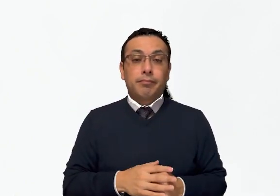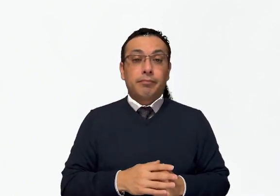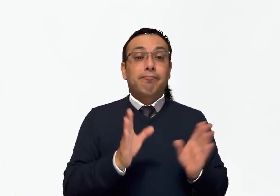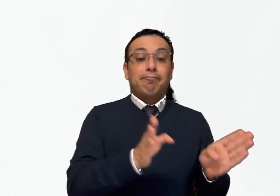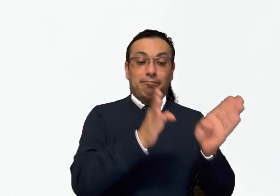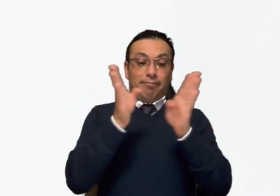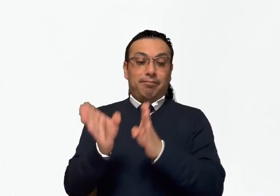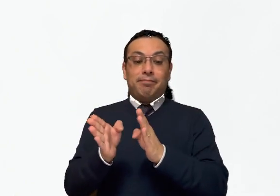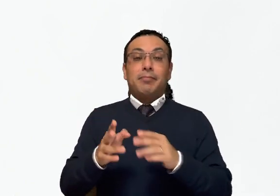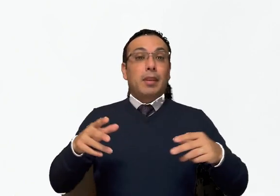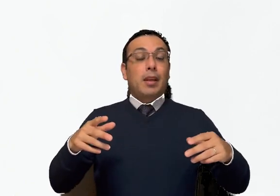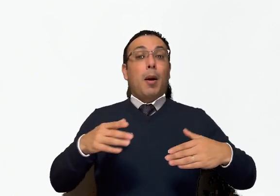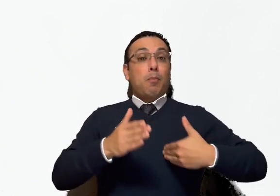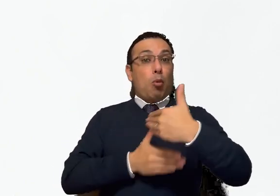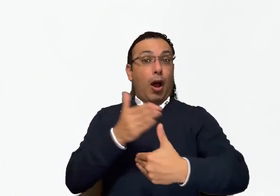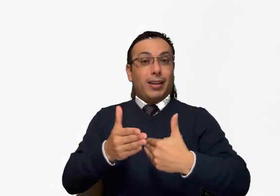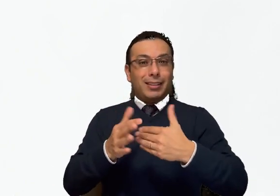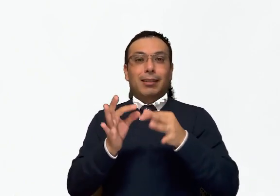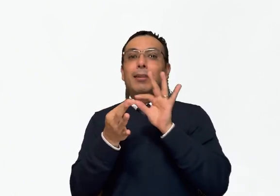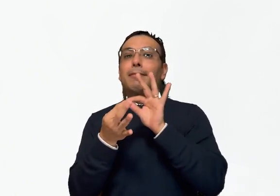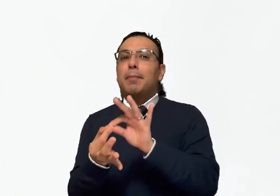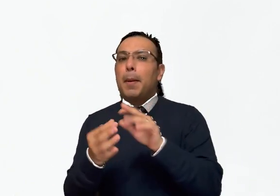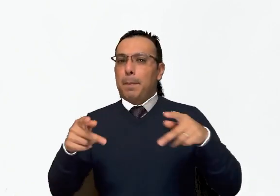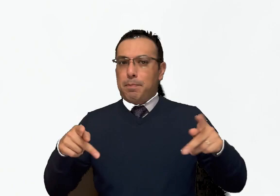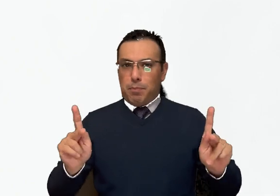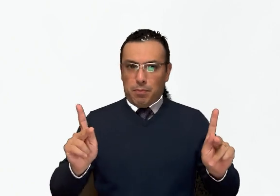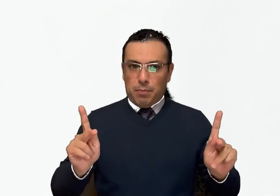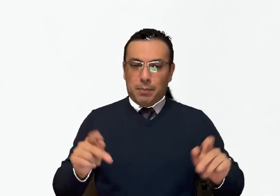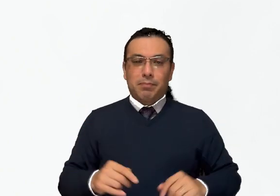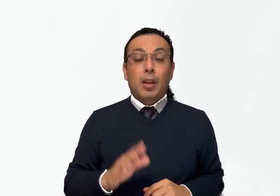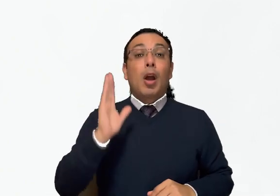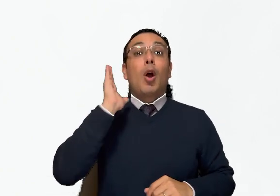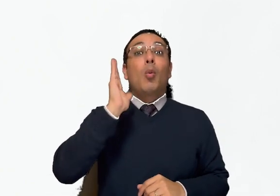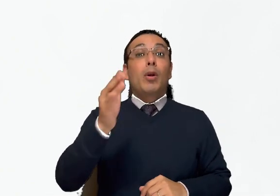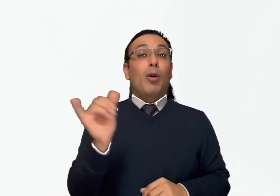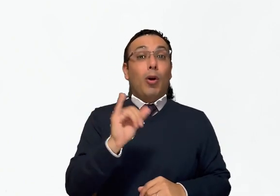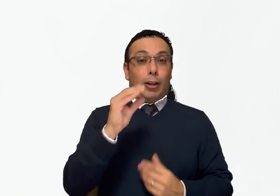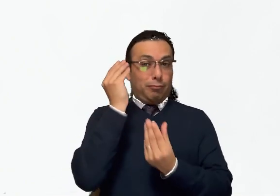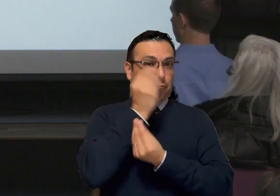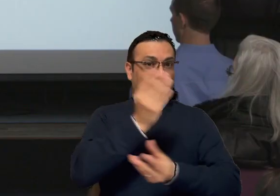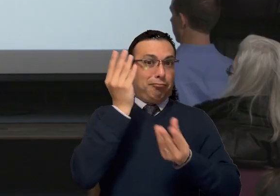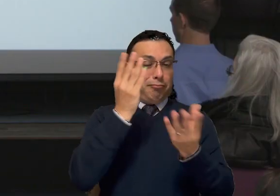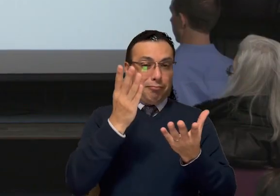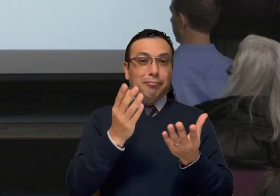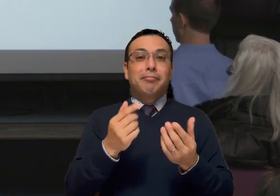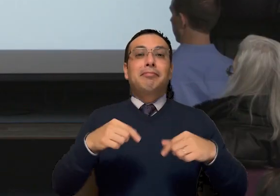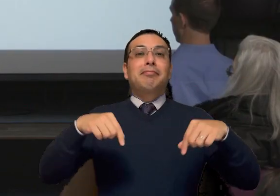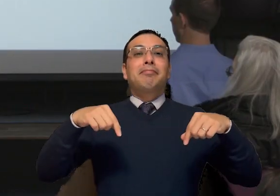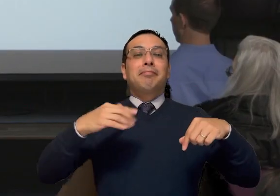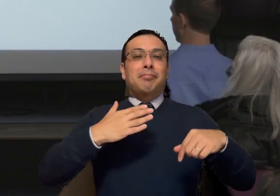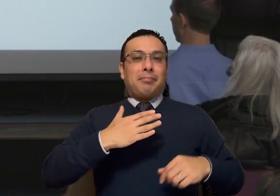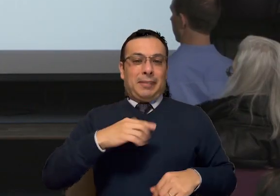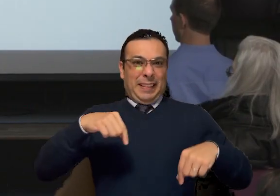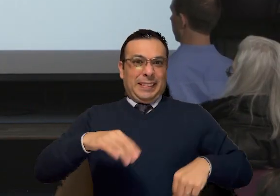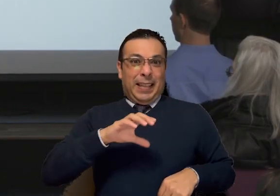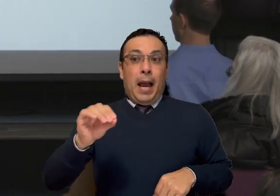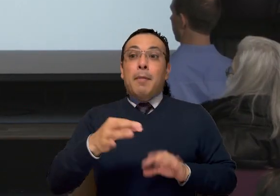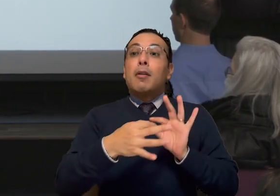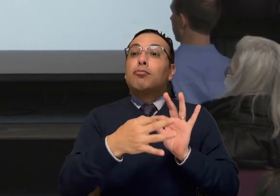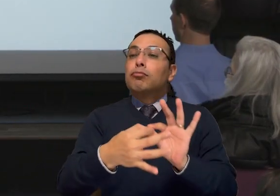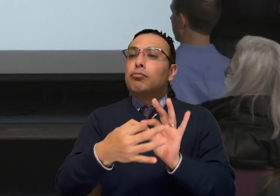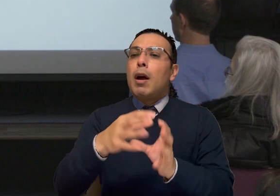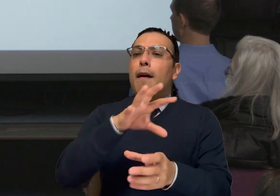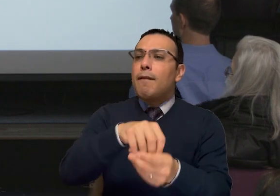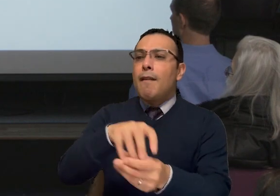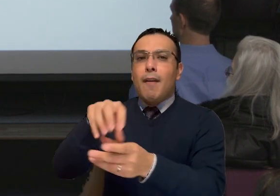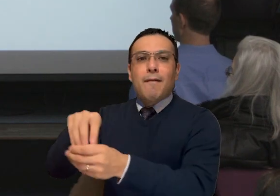process. I have some updates on various engagement efforts that we've been participating in across the city. And